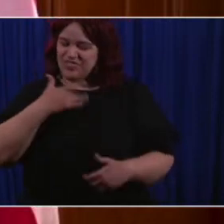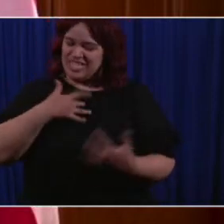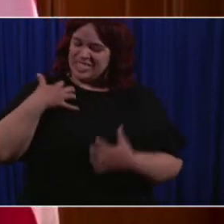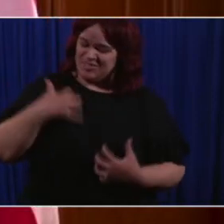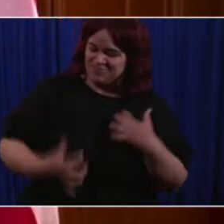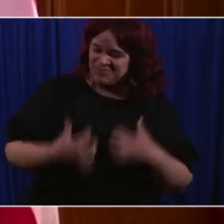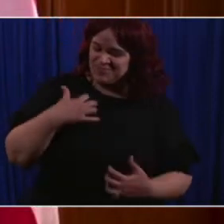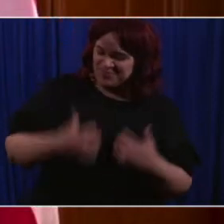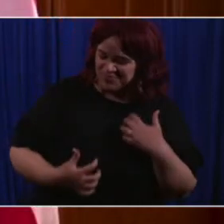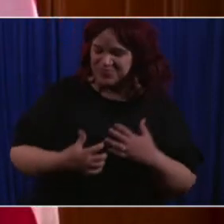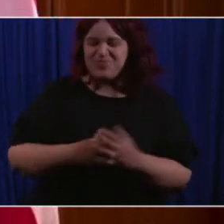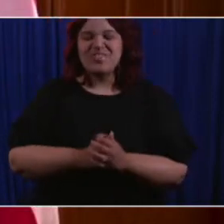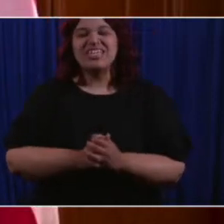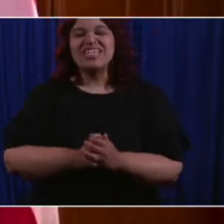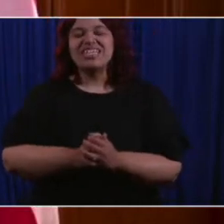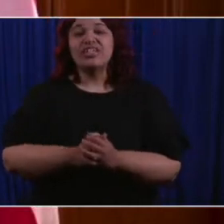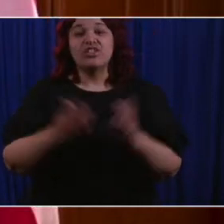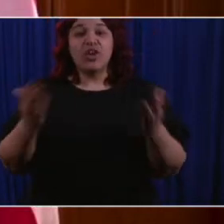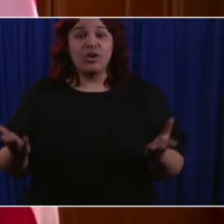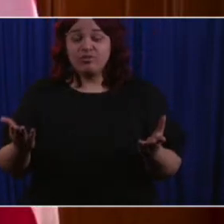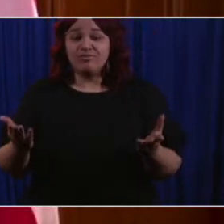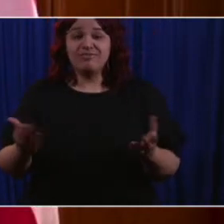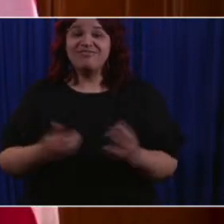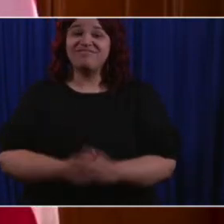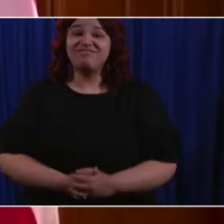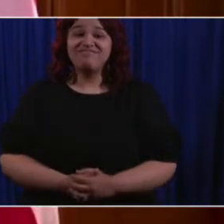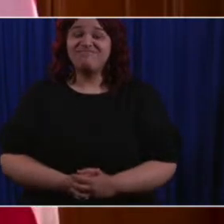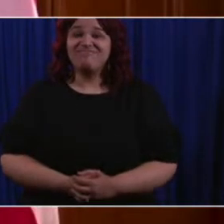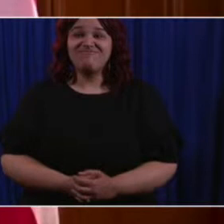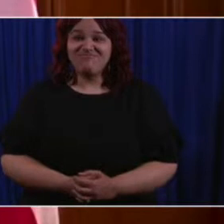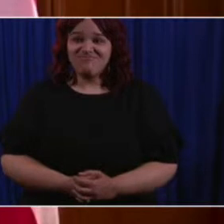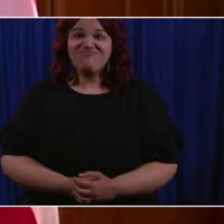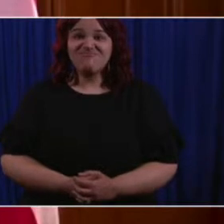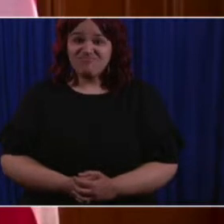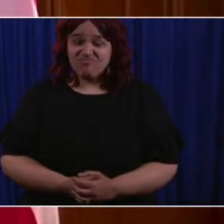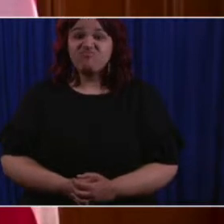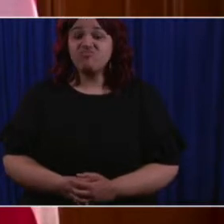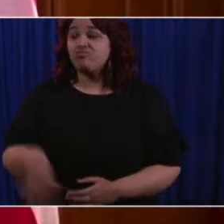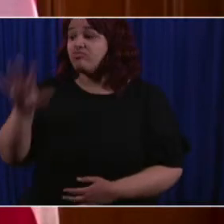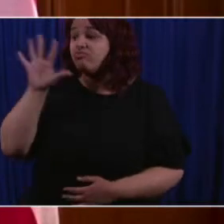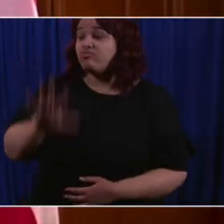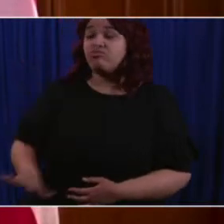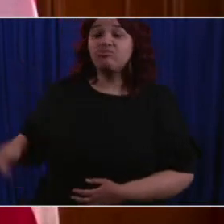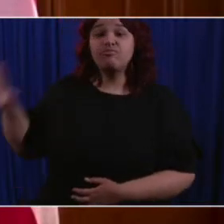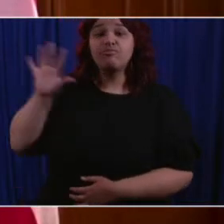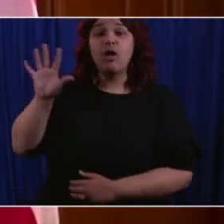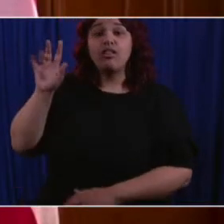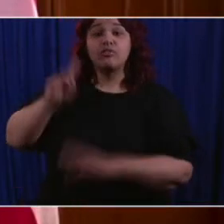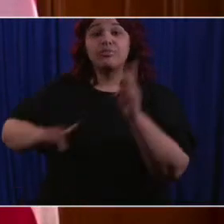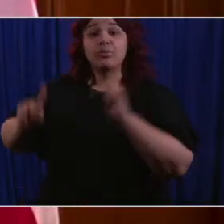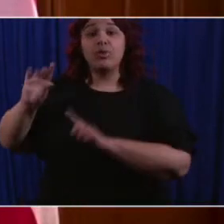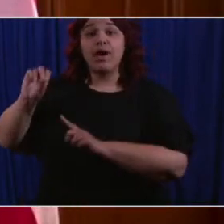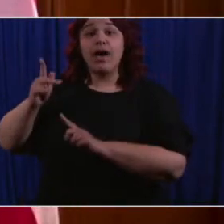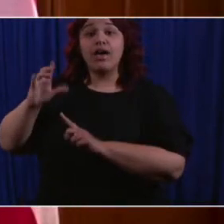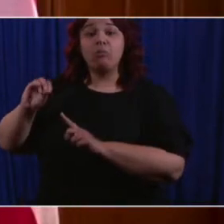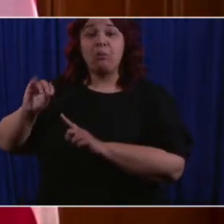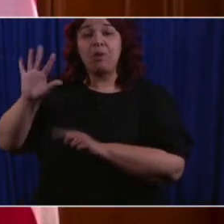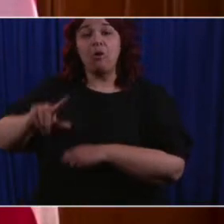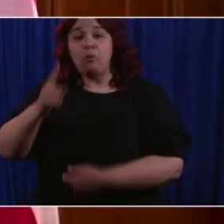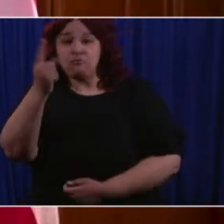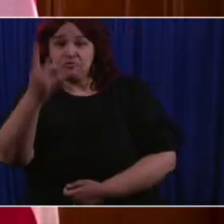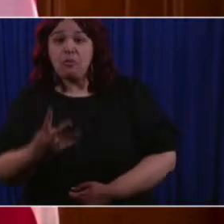how we're making progress here. Over a fourth of Ohioans now have at least a first shot. That figure